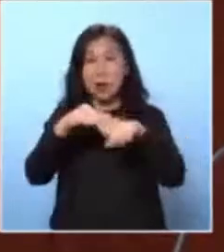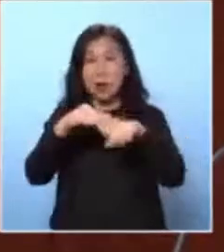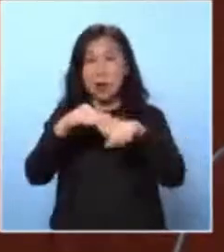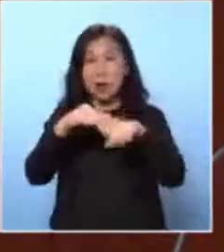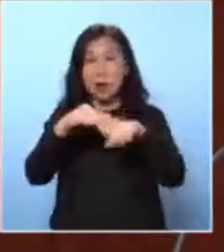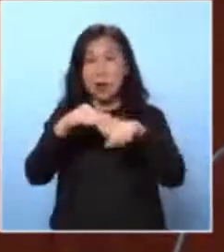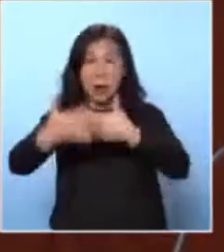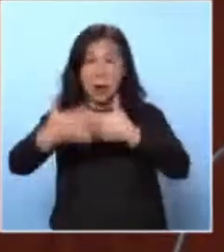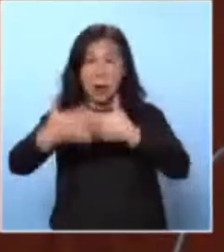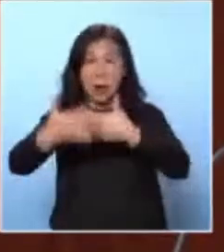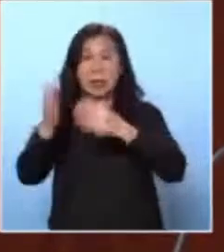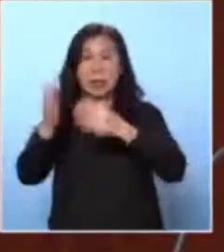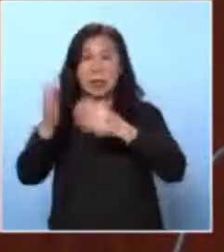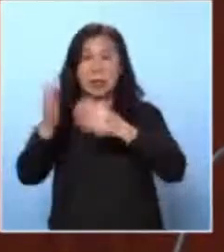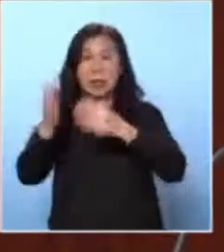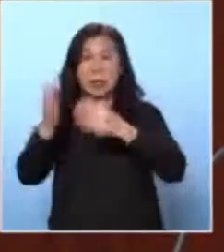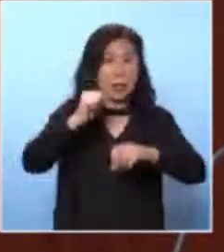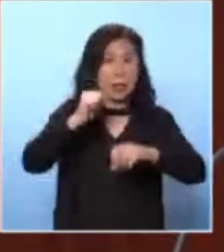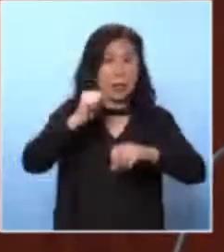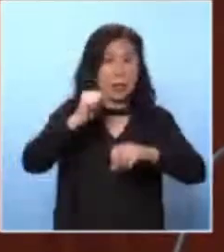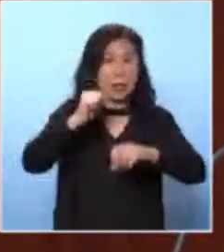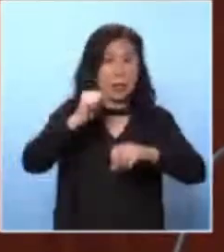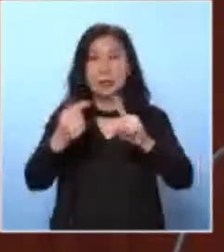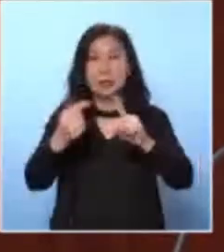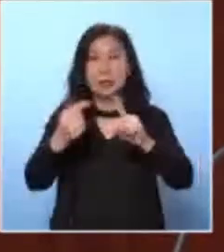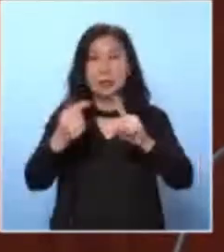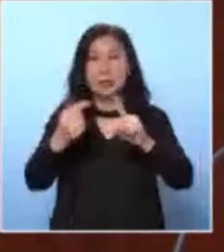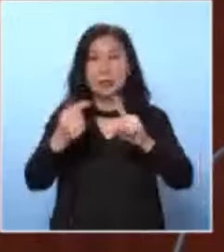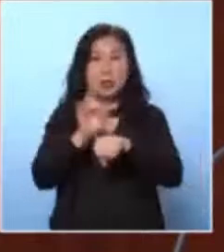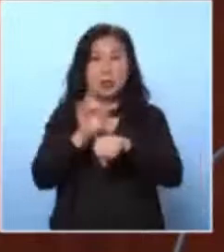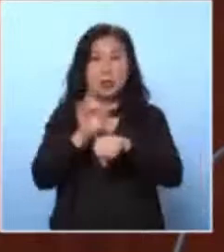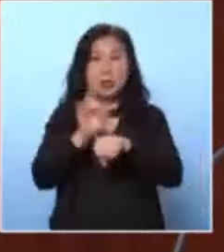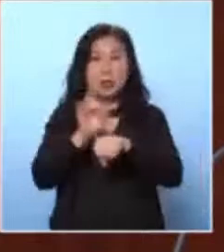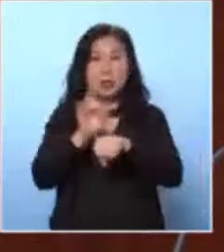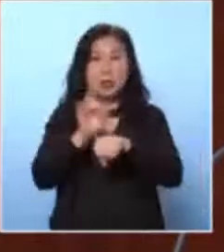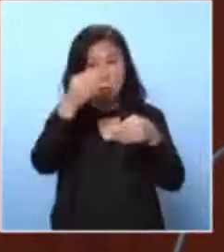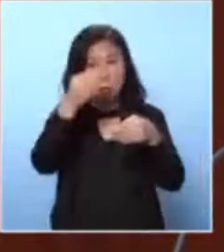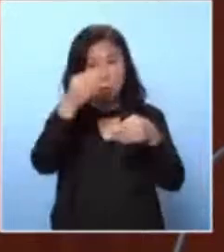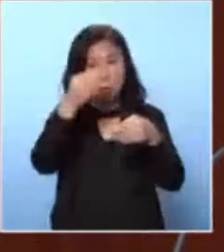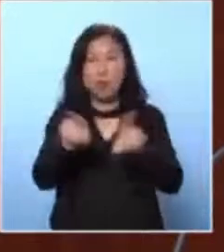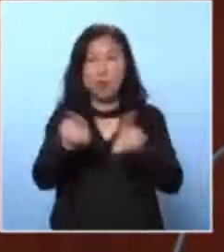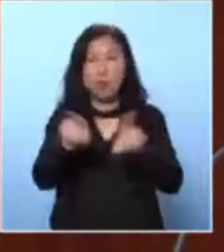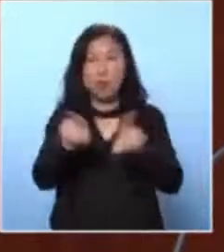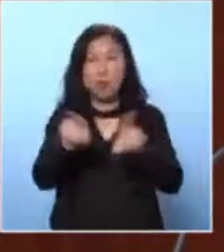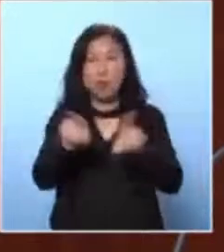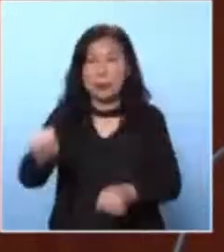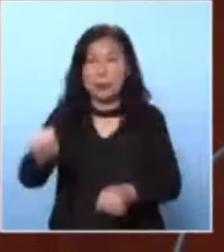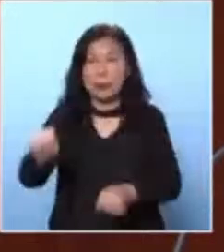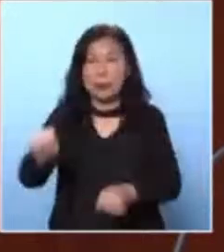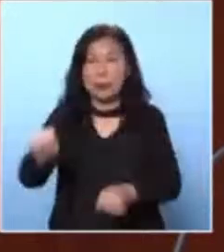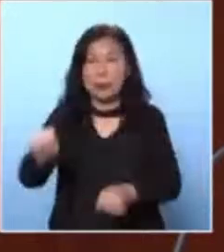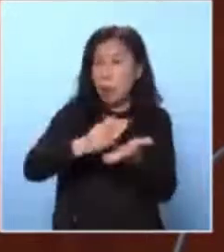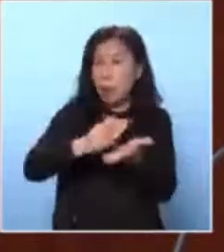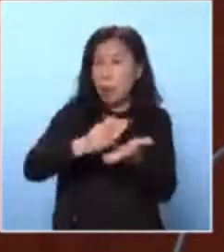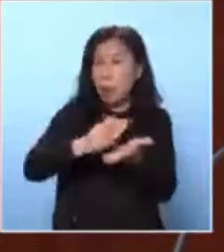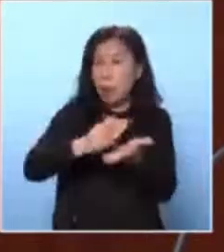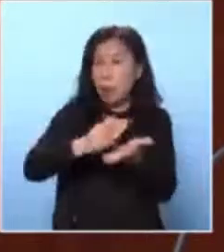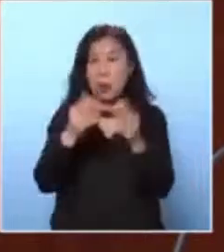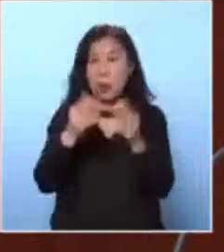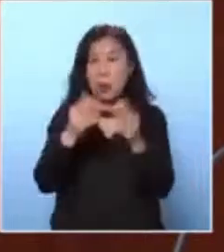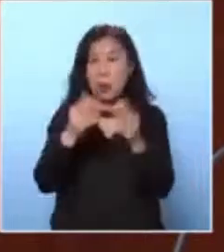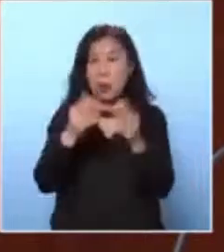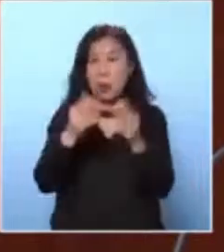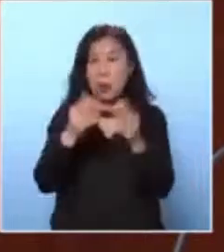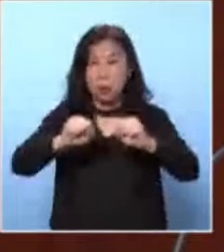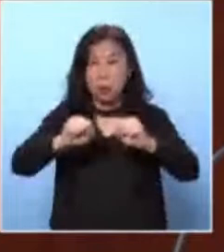promoting elite sports and professionalism, the new building of the Hong Kong Sports Institute, to be completed in mid-2024, will provide